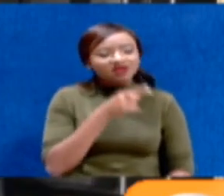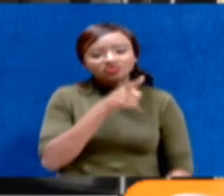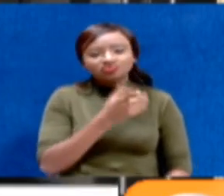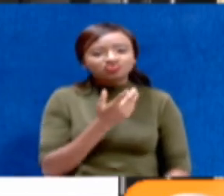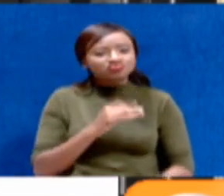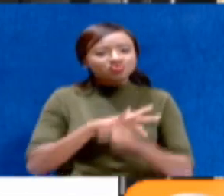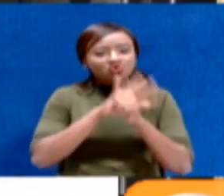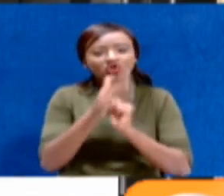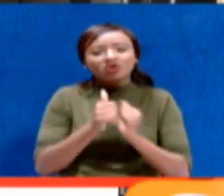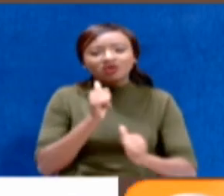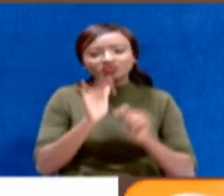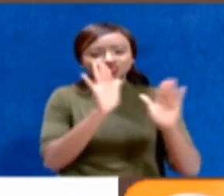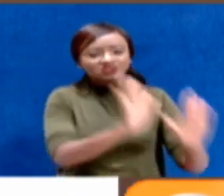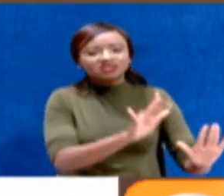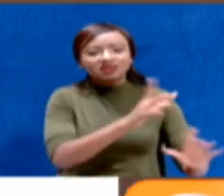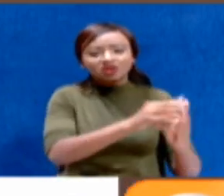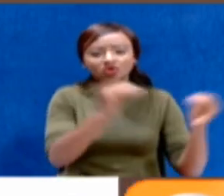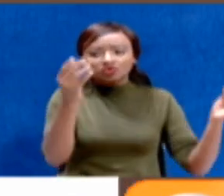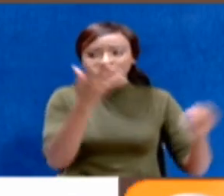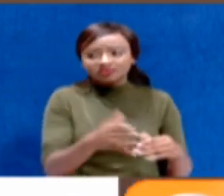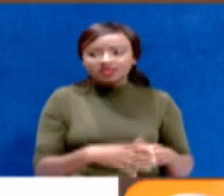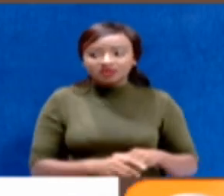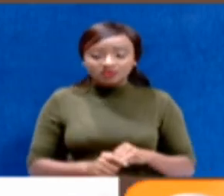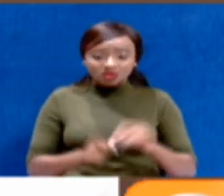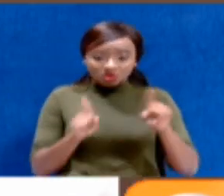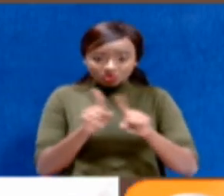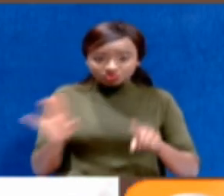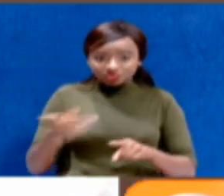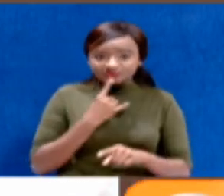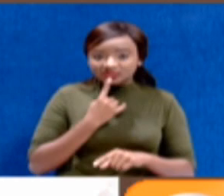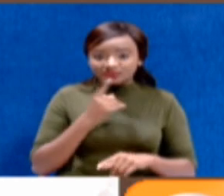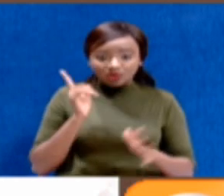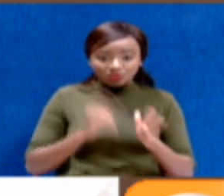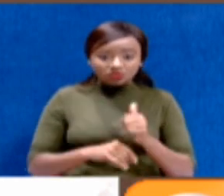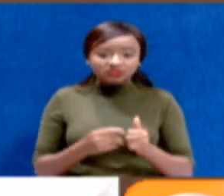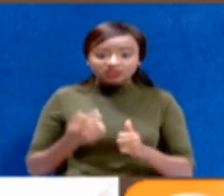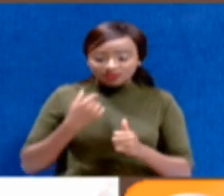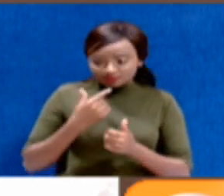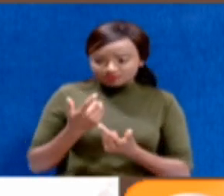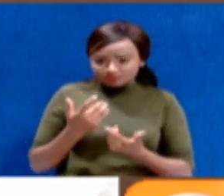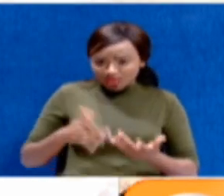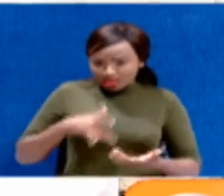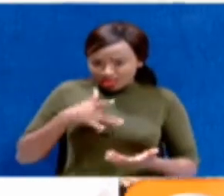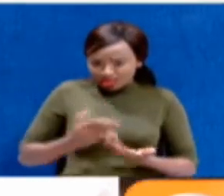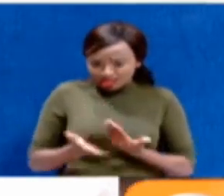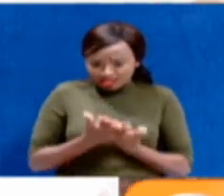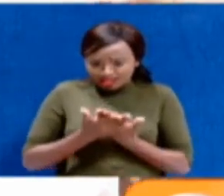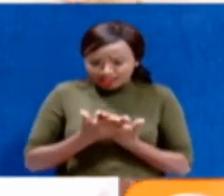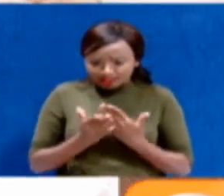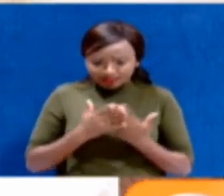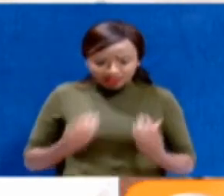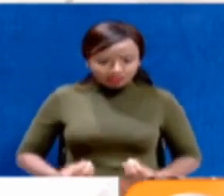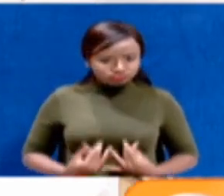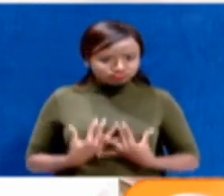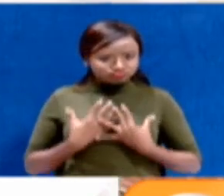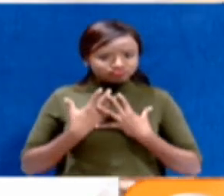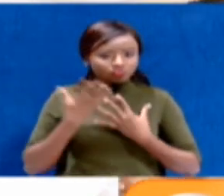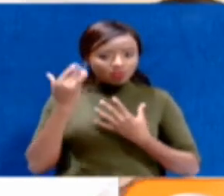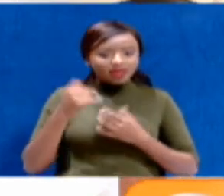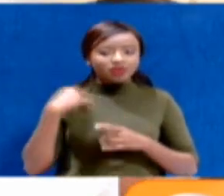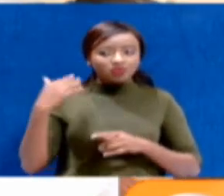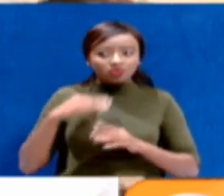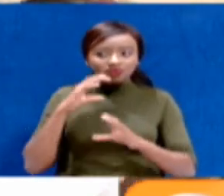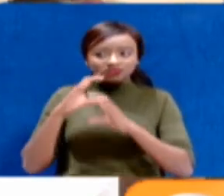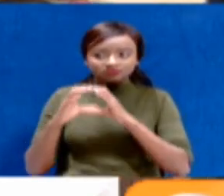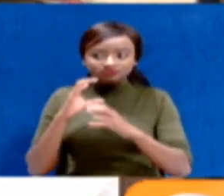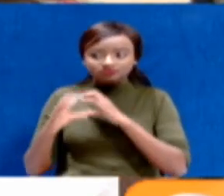kwani wewe uko na corona gani nyaishi? What kept him sane was the contact he had with his family and friends. By the time he was getting to the 5th